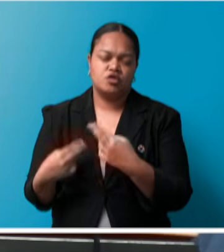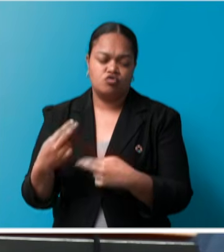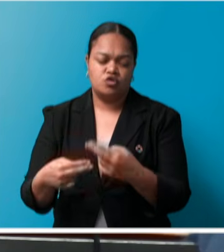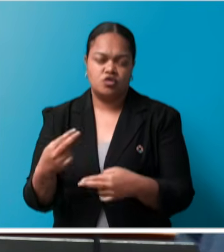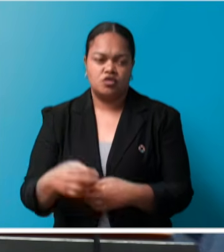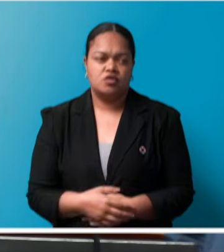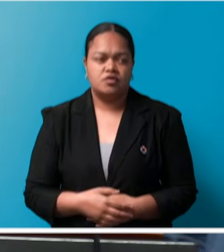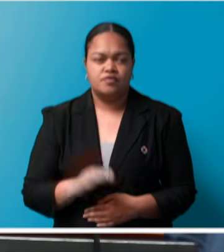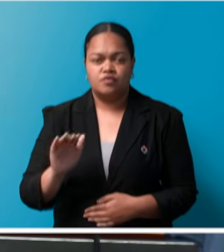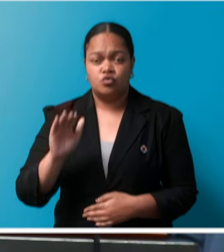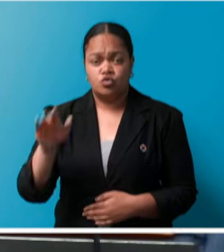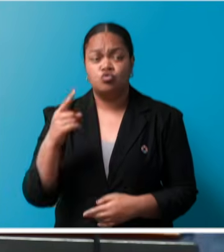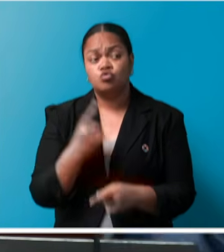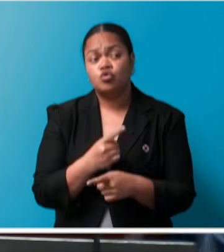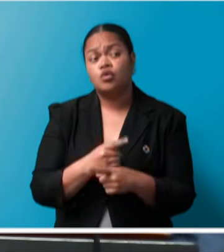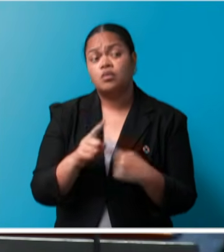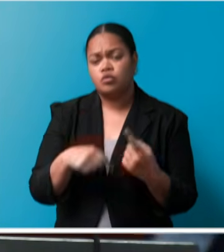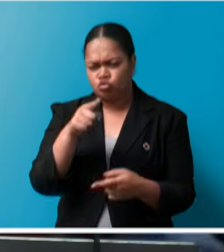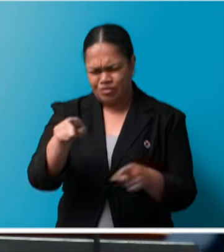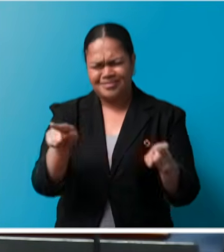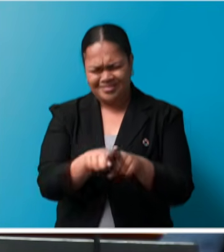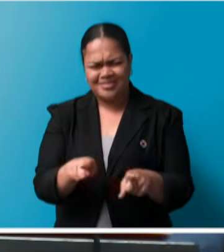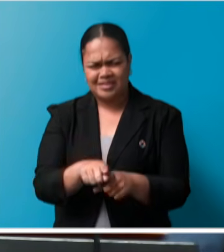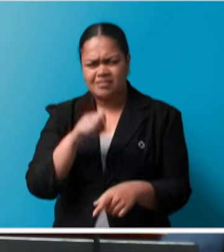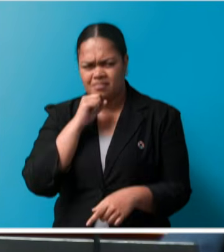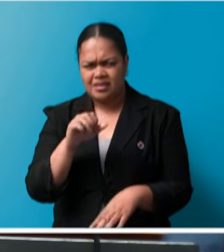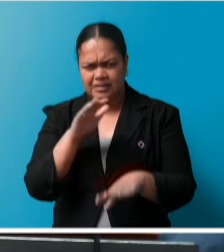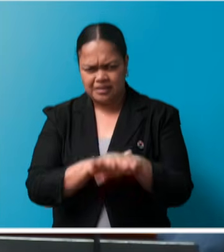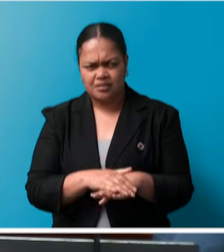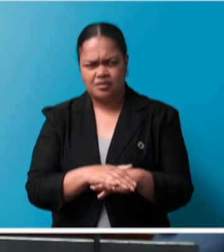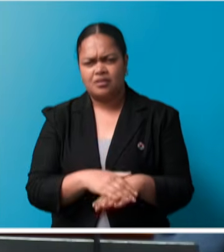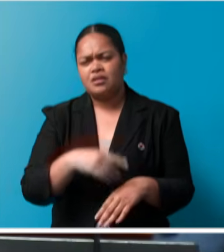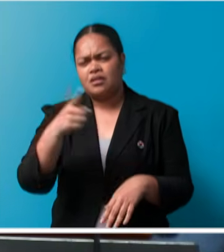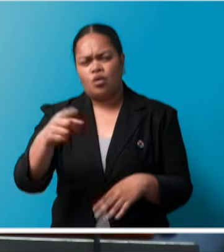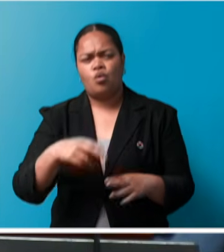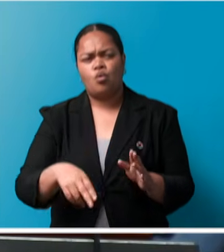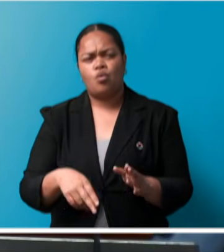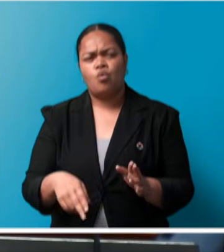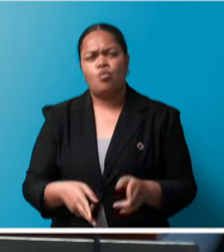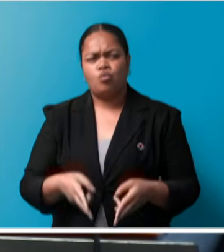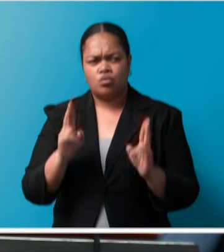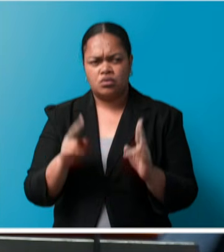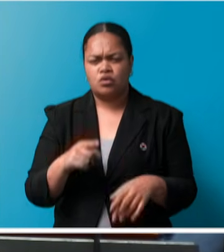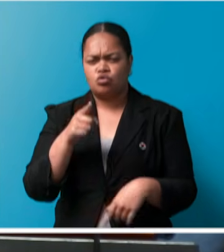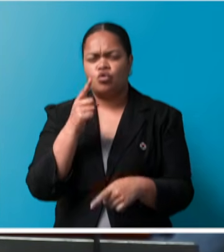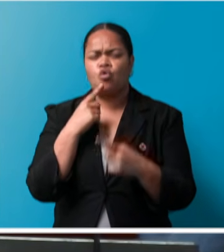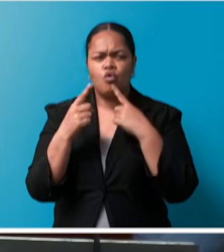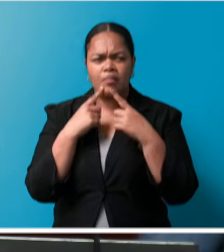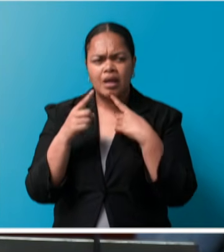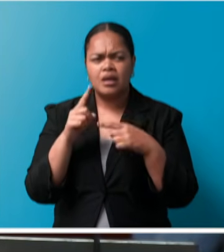Who are you talking about? You were the same guy sitting in the Great Eastern Hotel and commenting about Kayum.